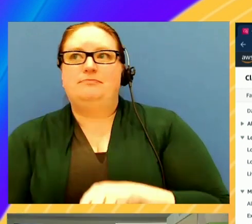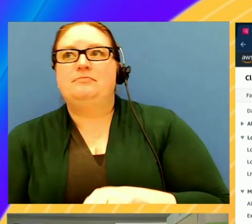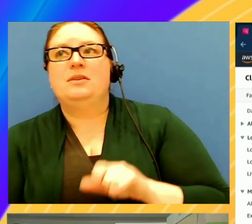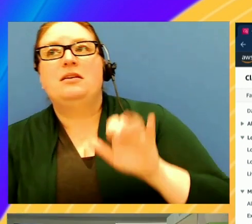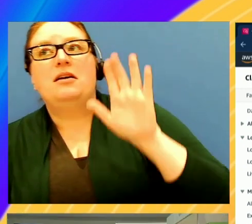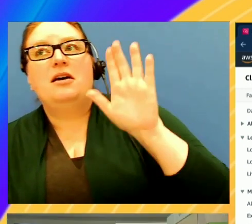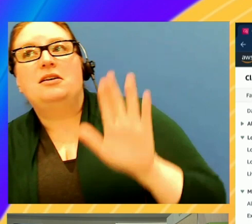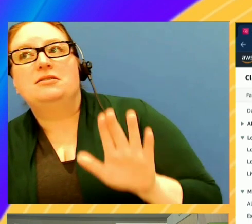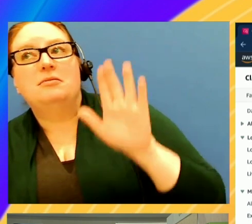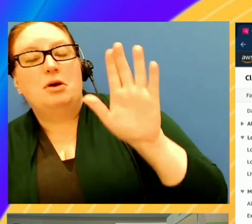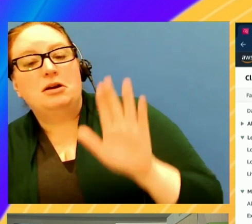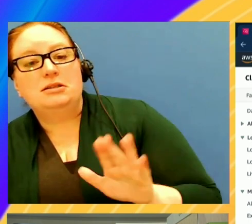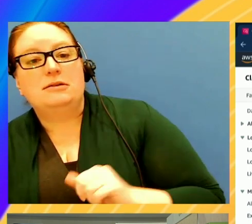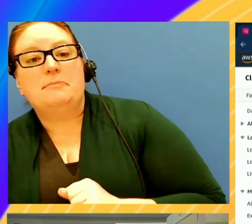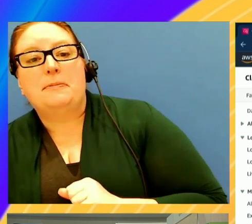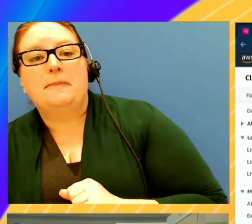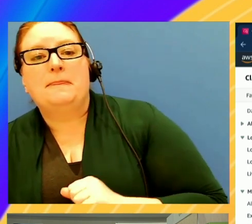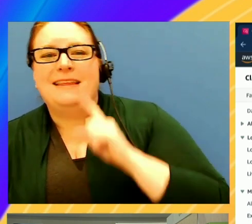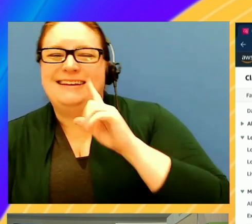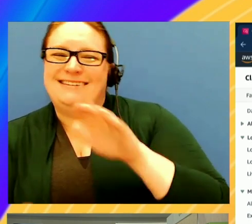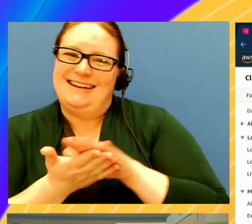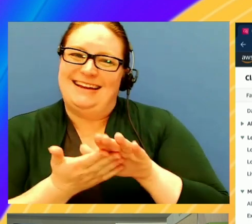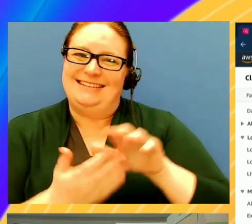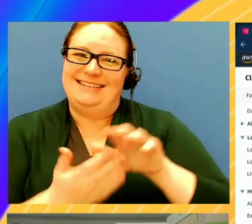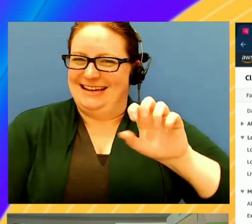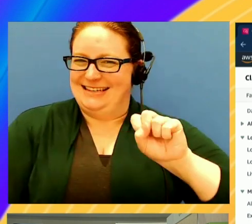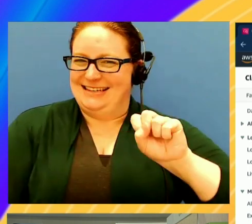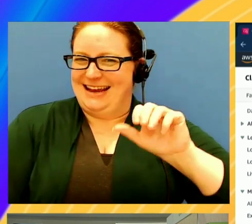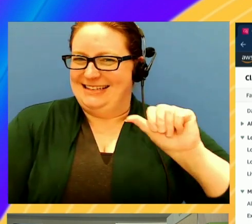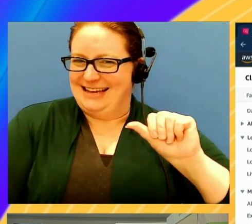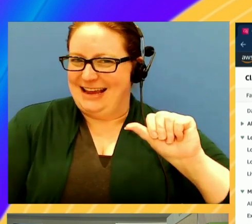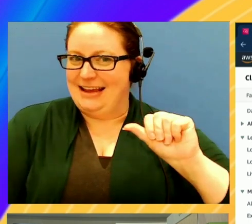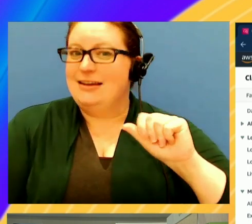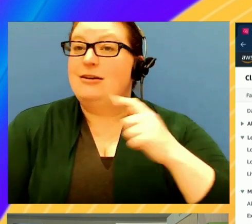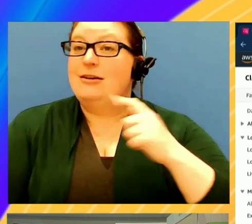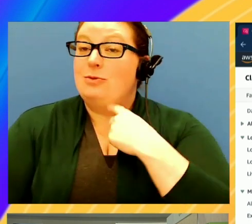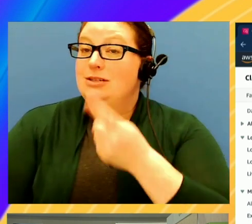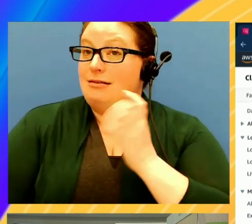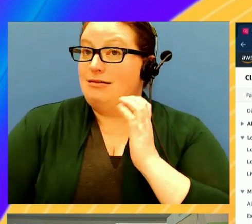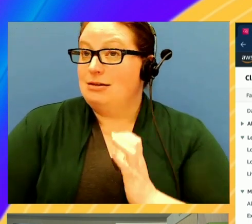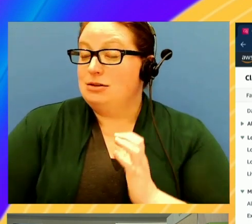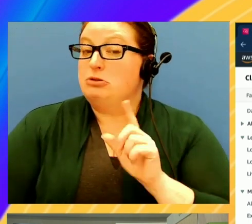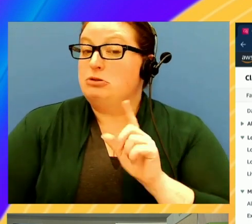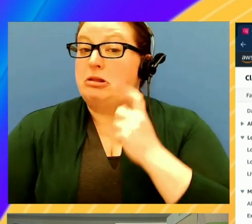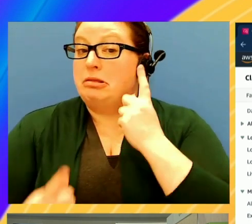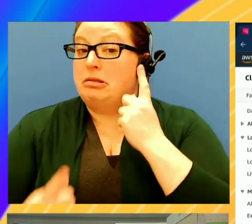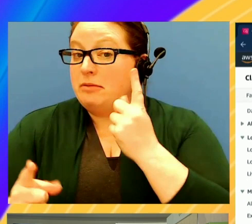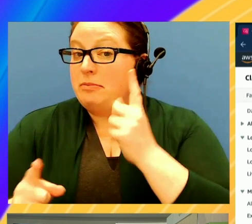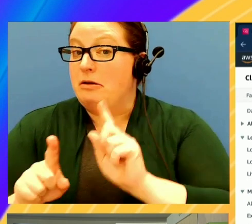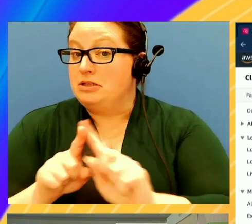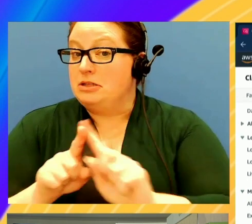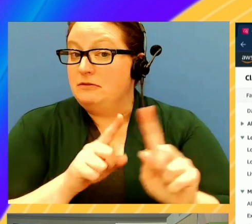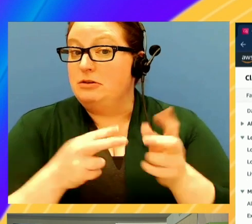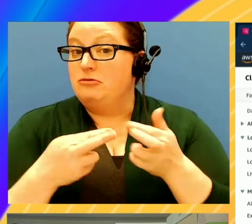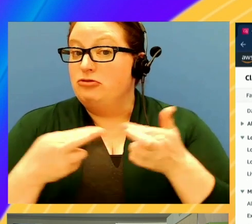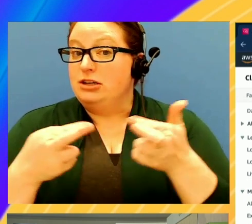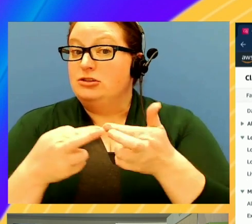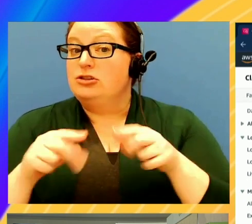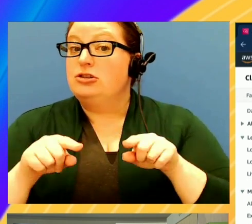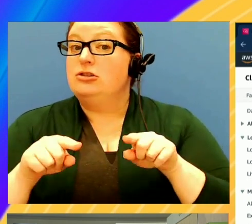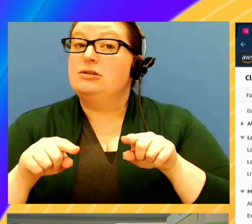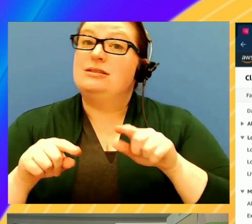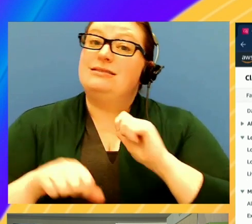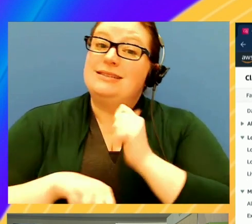because as an SA, we tell our customers, you should think about going into different regions, doing auto scaling